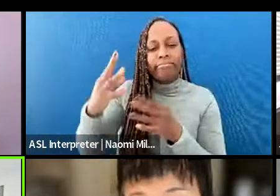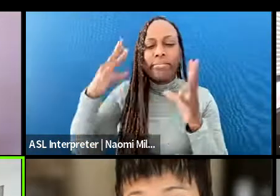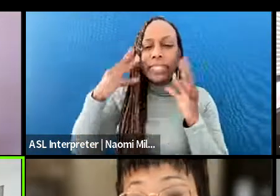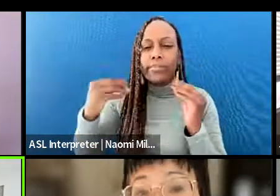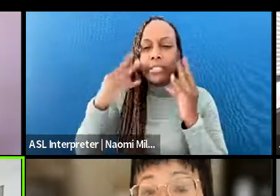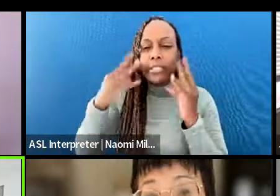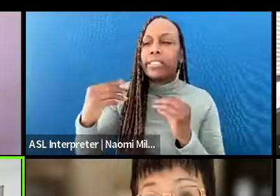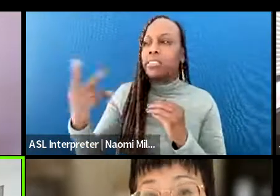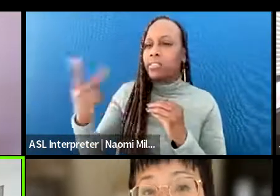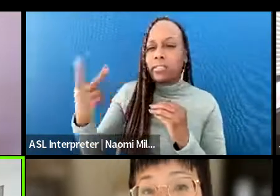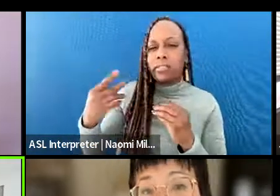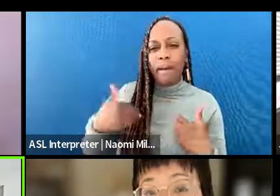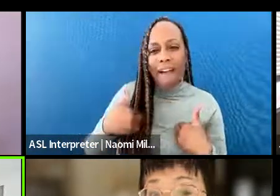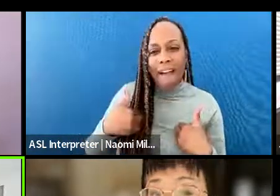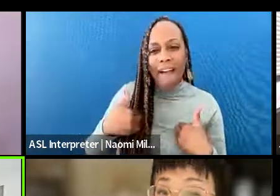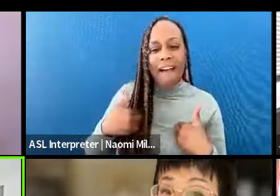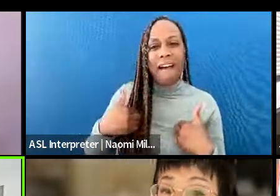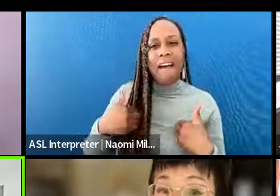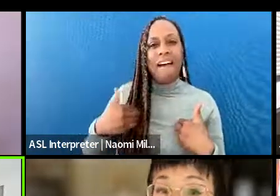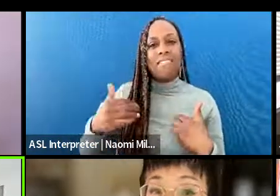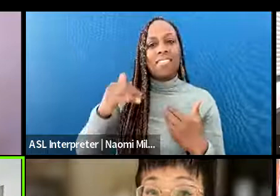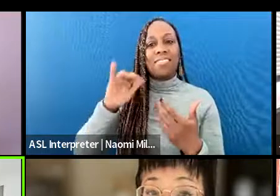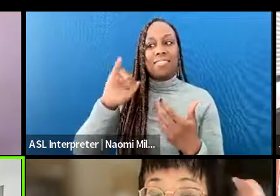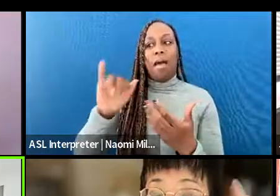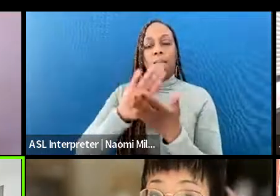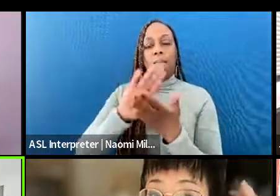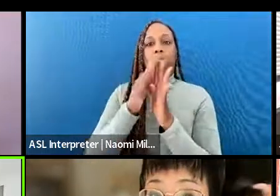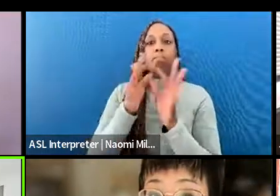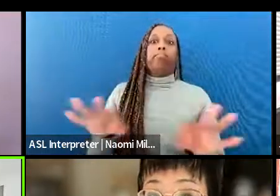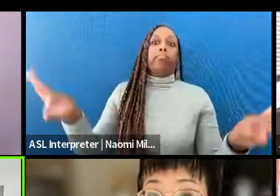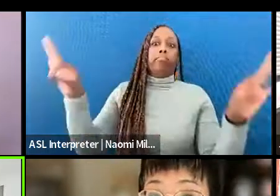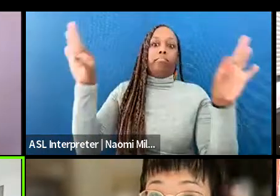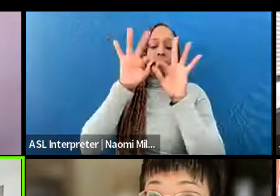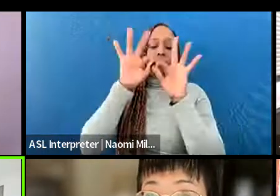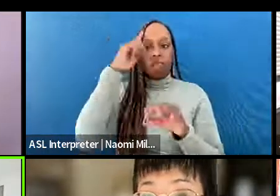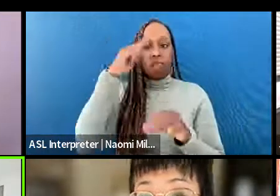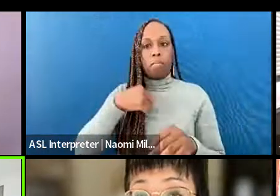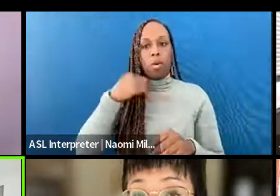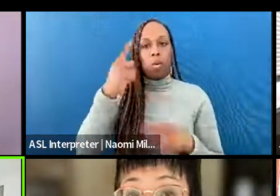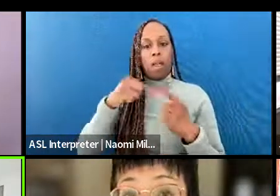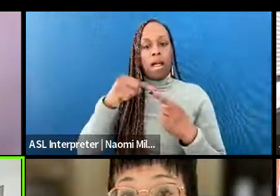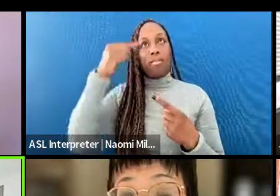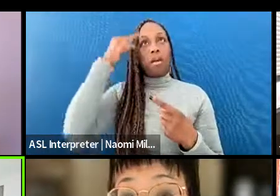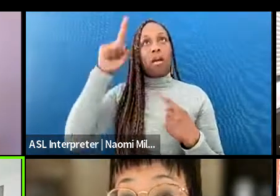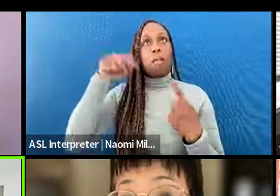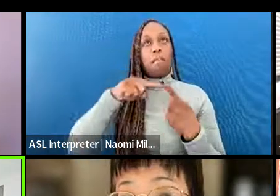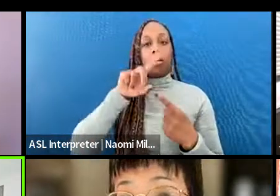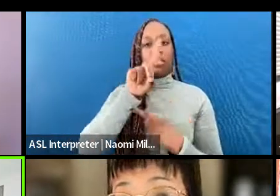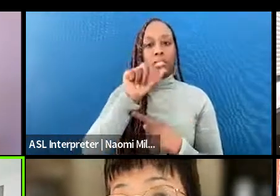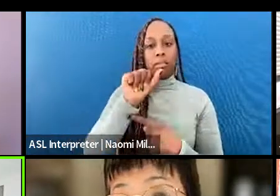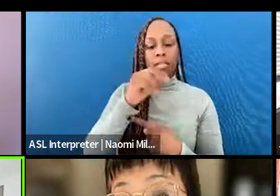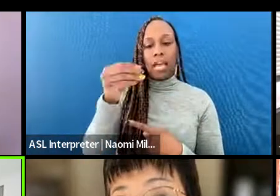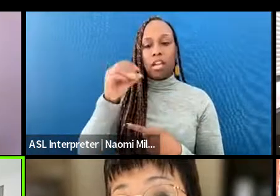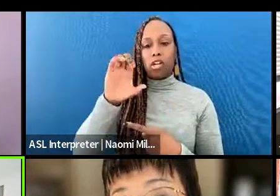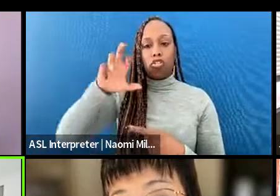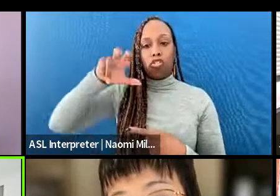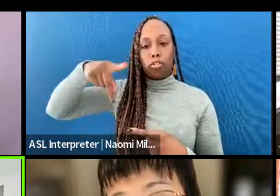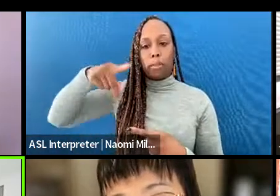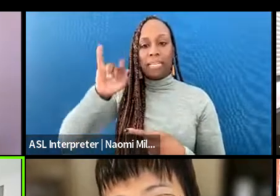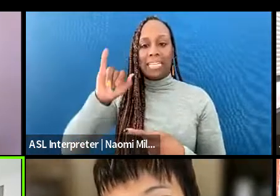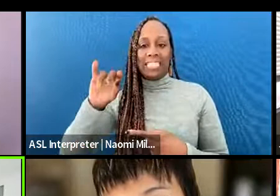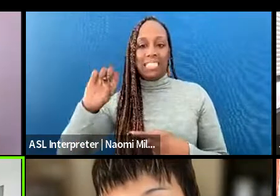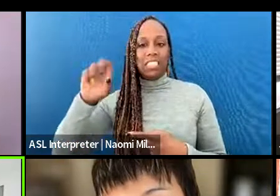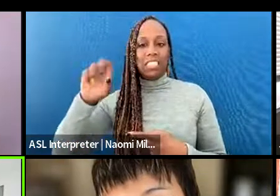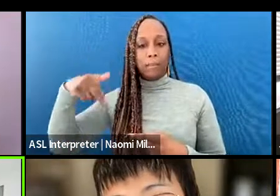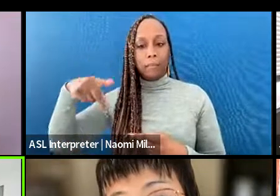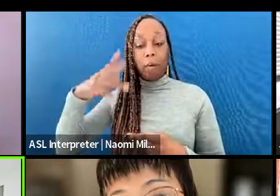have. That becomes really important for me when thinking about disability and crip kinship, because what we